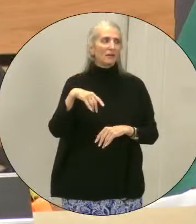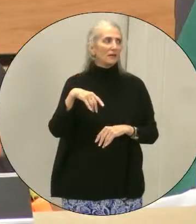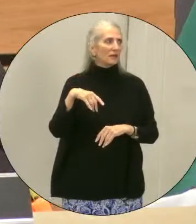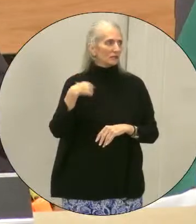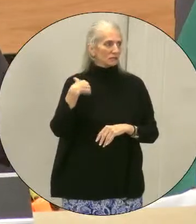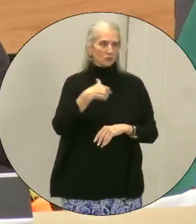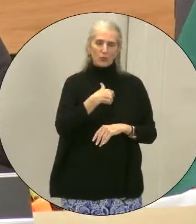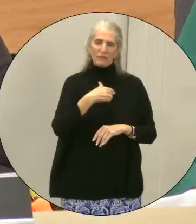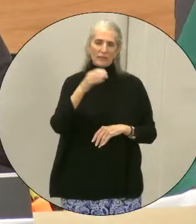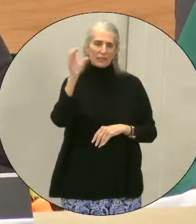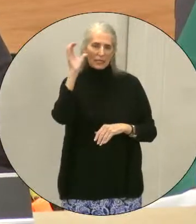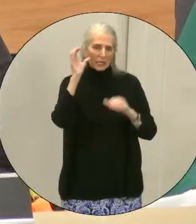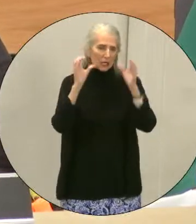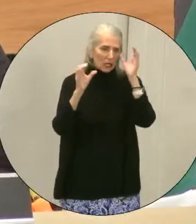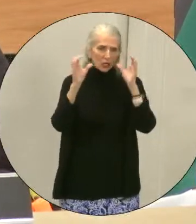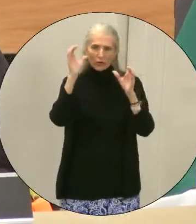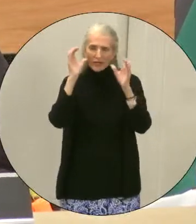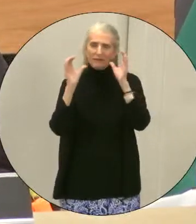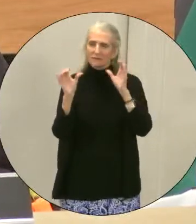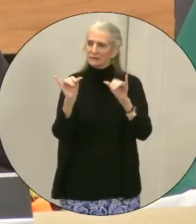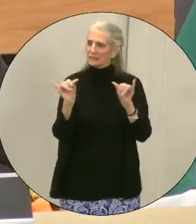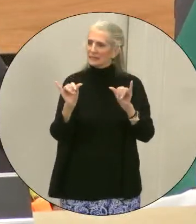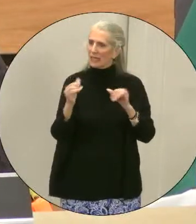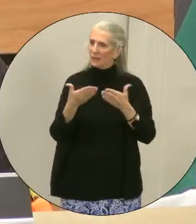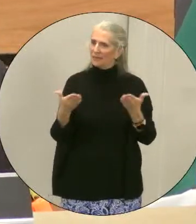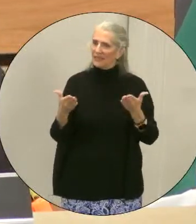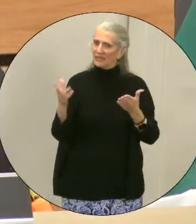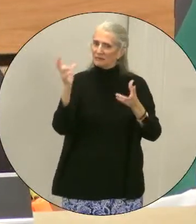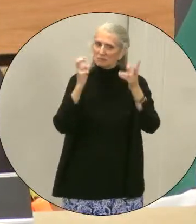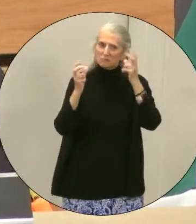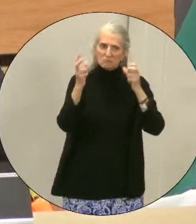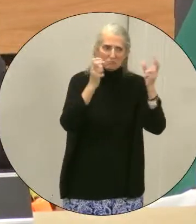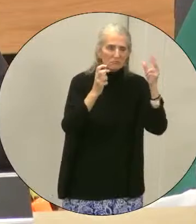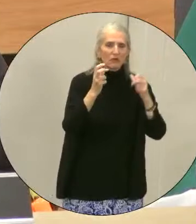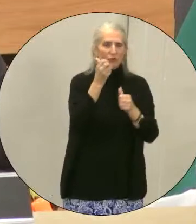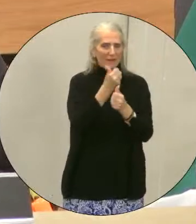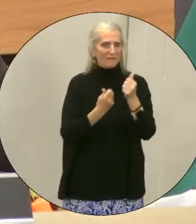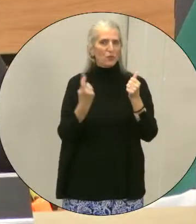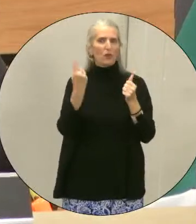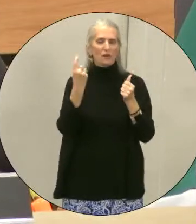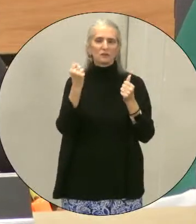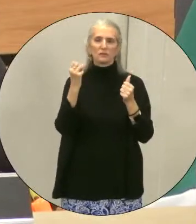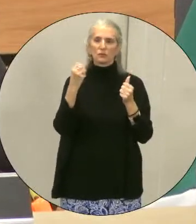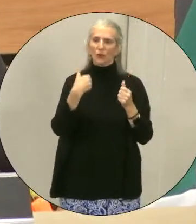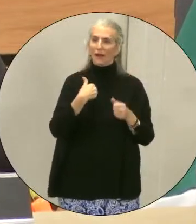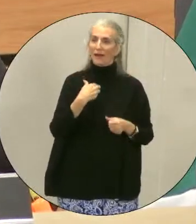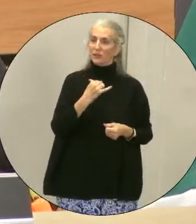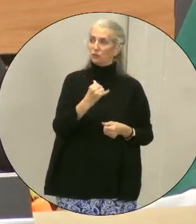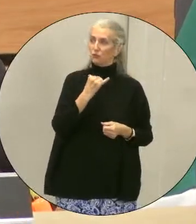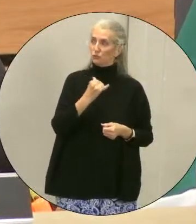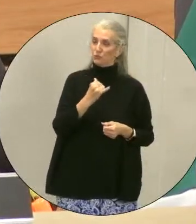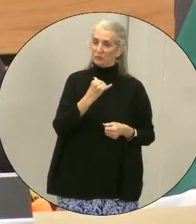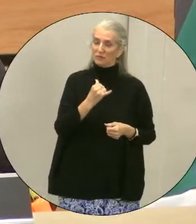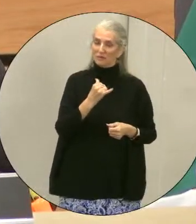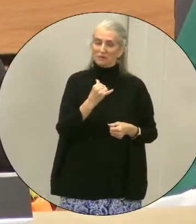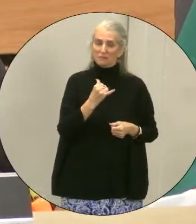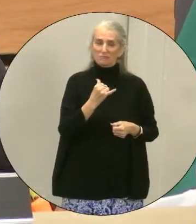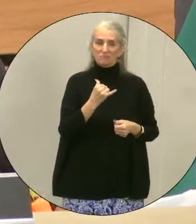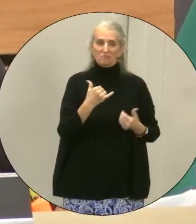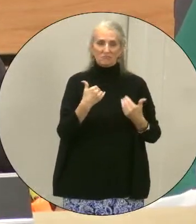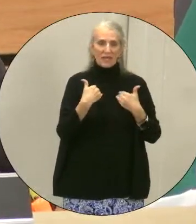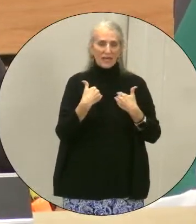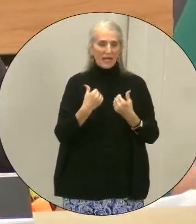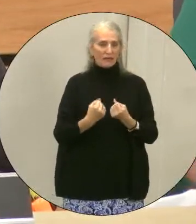We've been hearing the same things coming from everyone. And so I too would like to have support